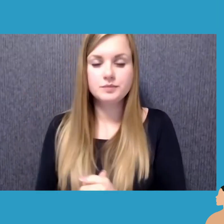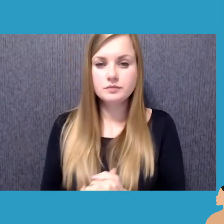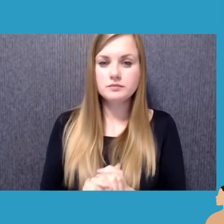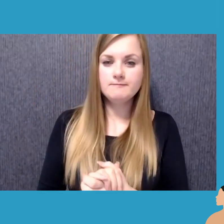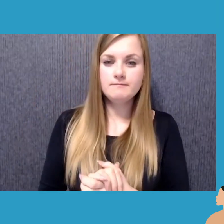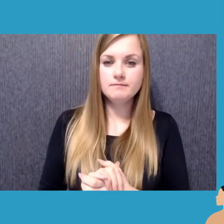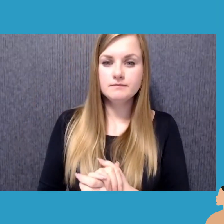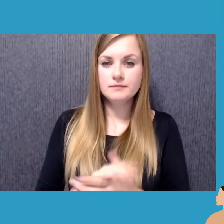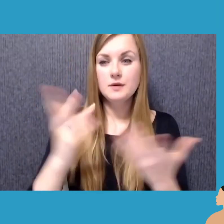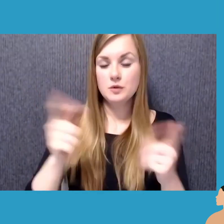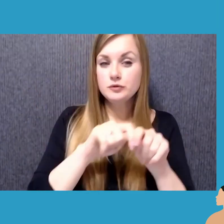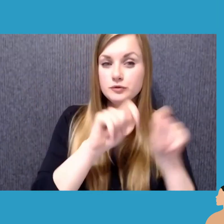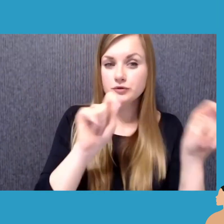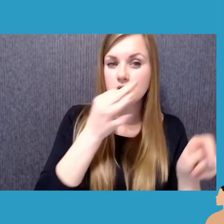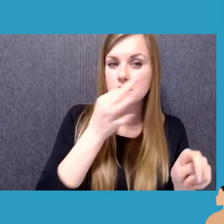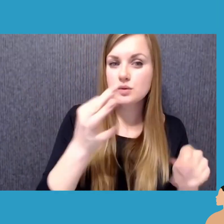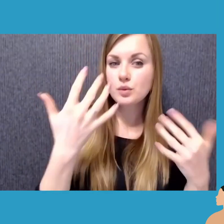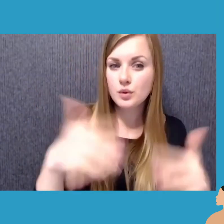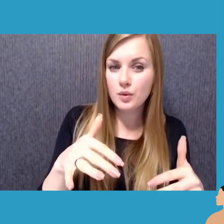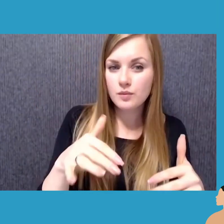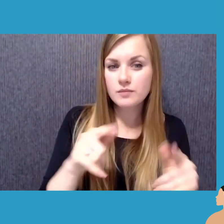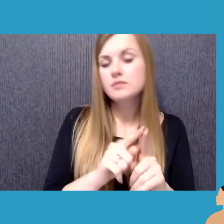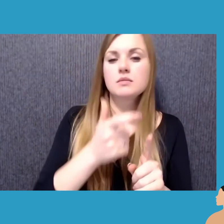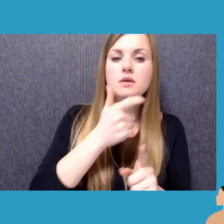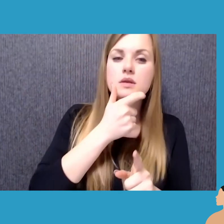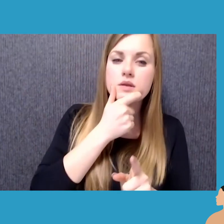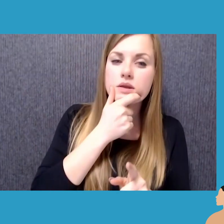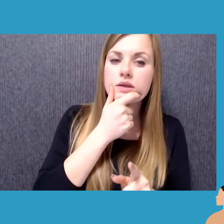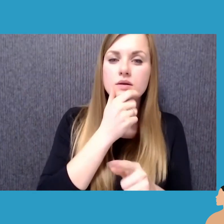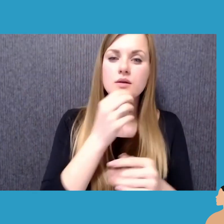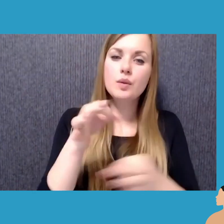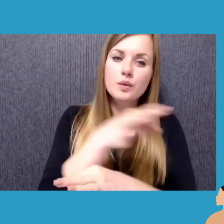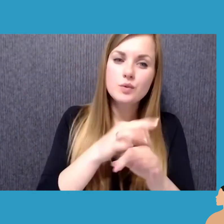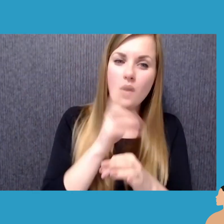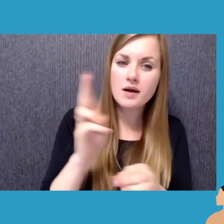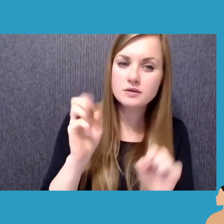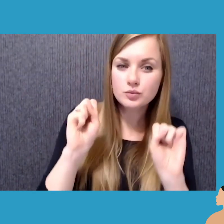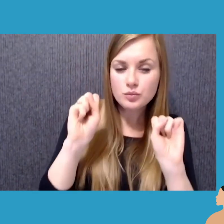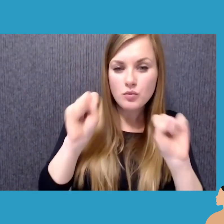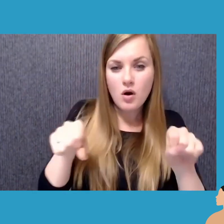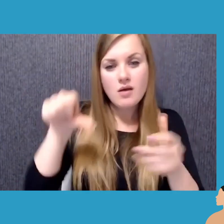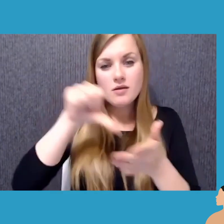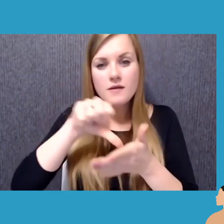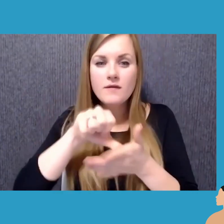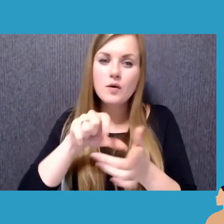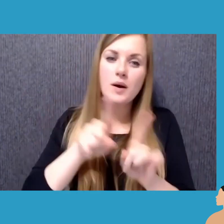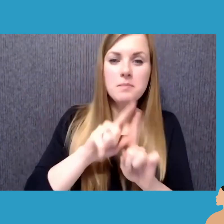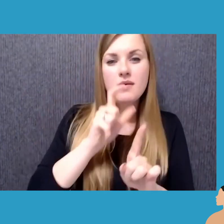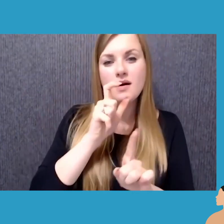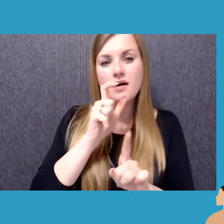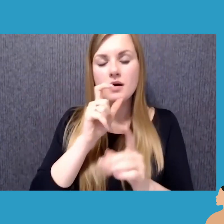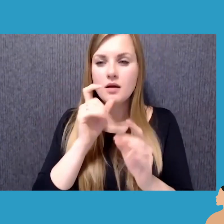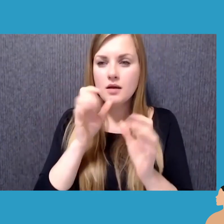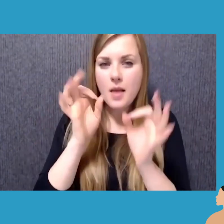the panelists and participants. As I have mentioned at the beginning, there will